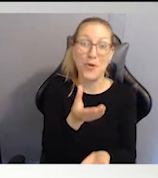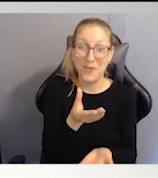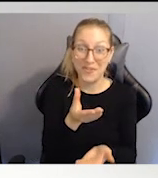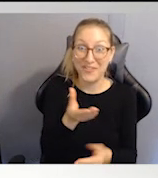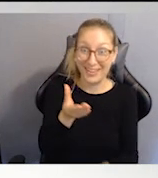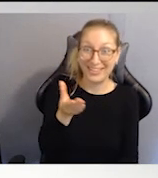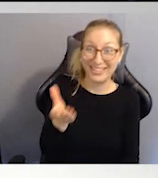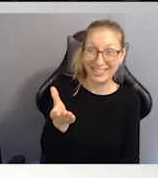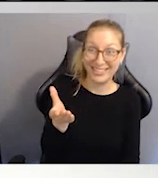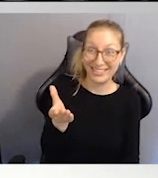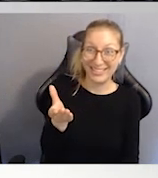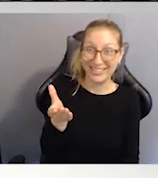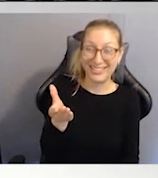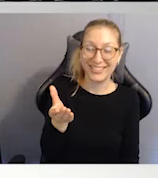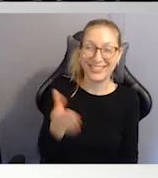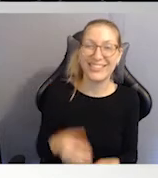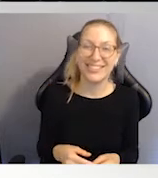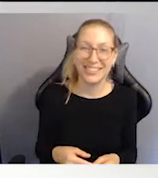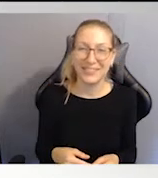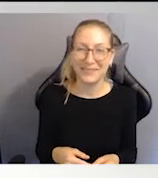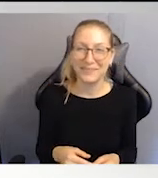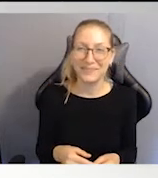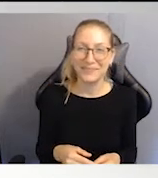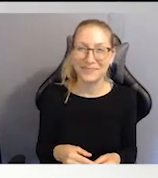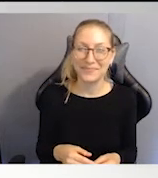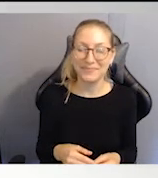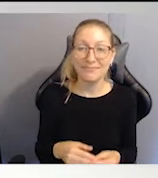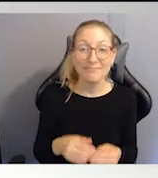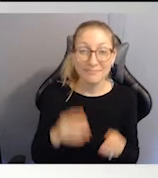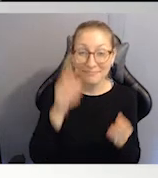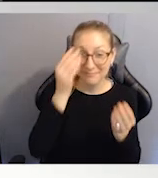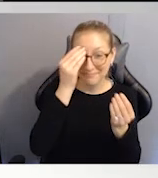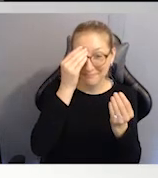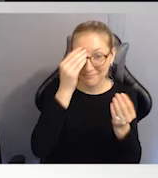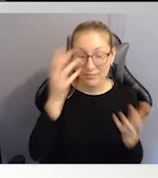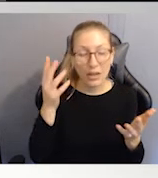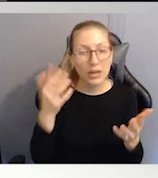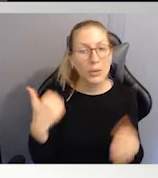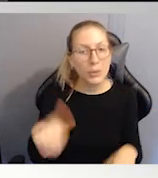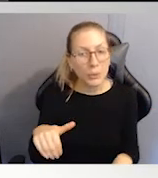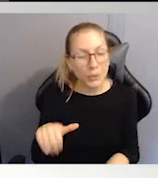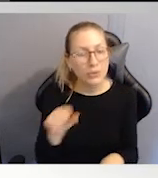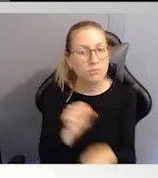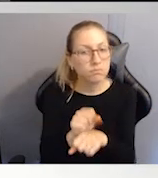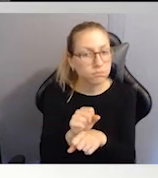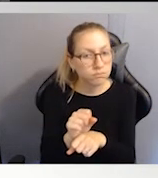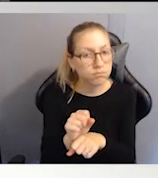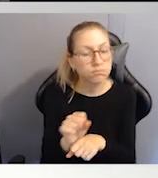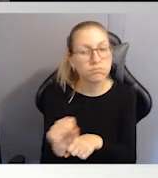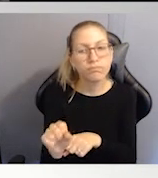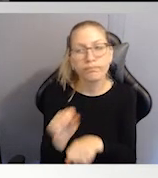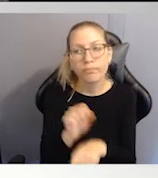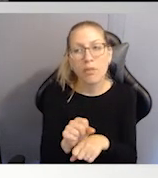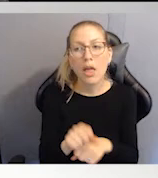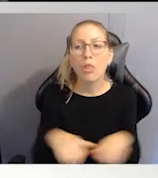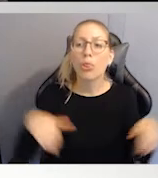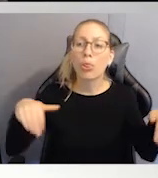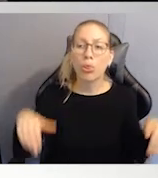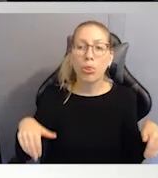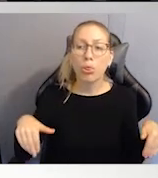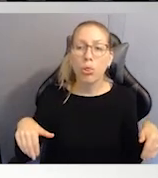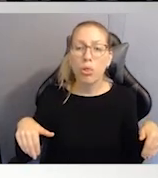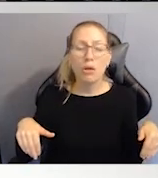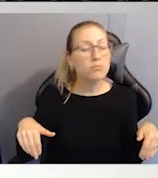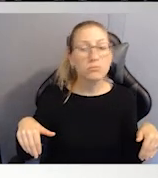here. Okay? So just to let you know, they are hard workers. They go out and they don't just sit around and, oh,